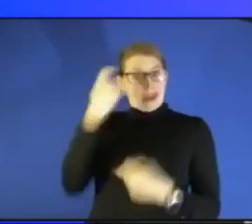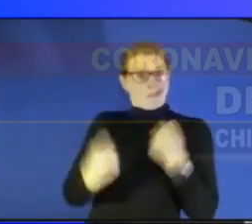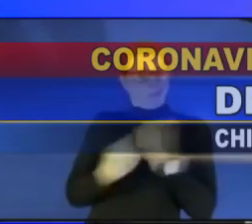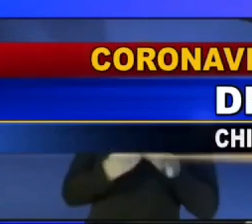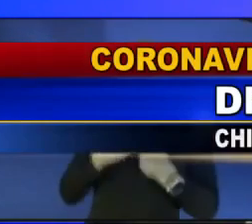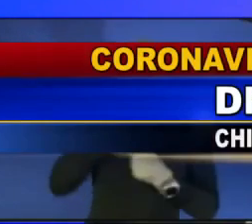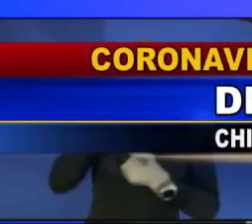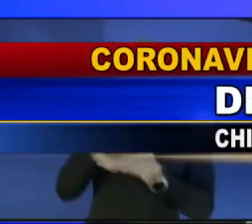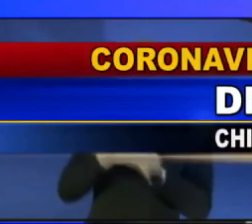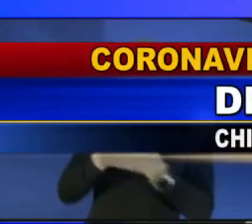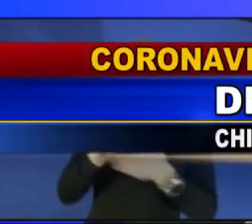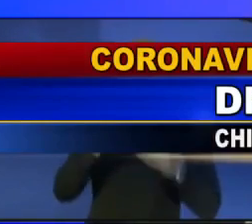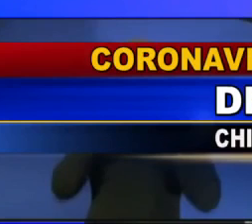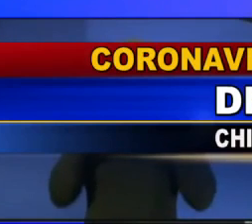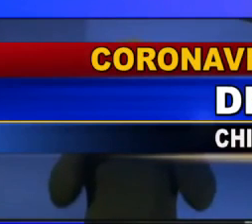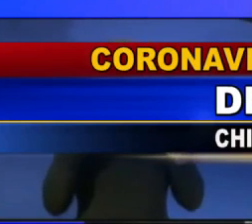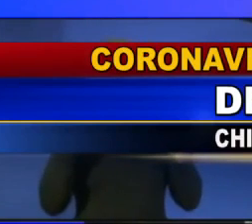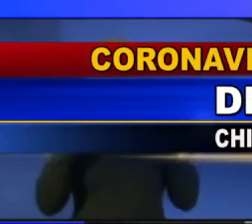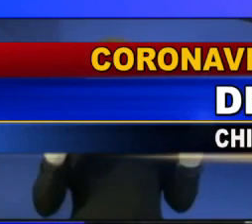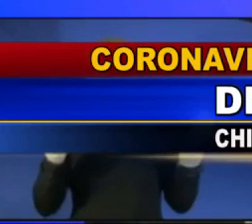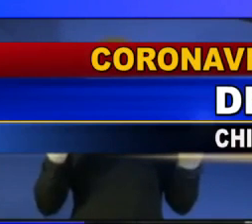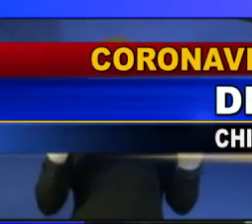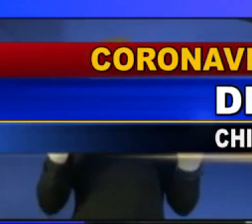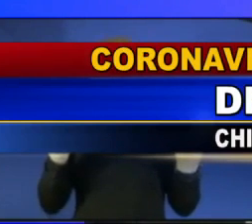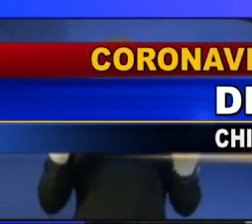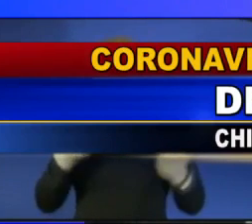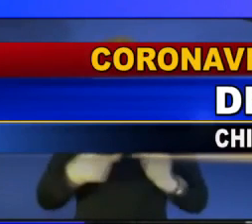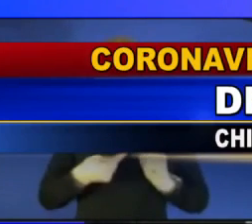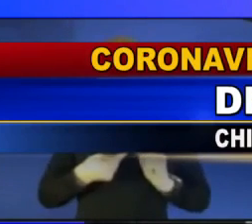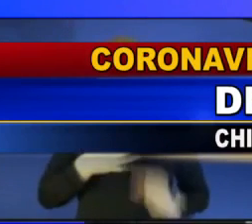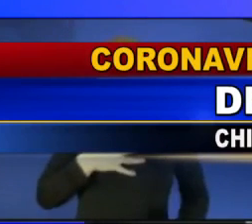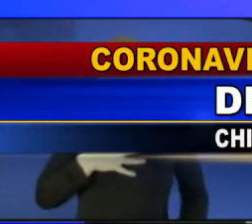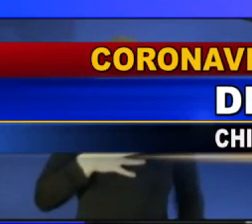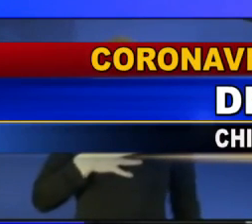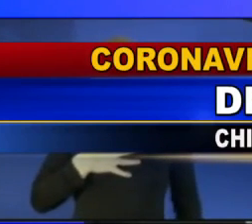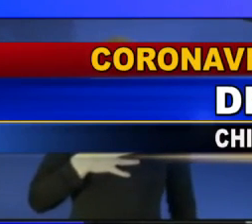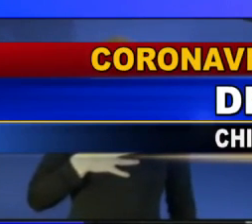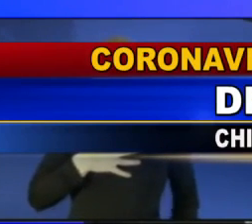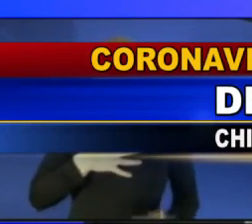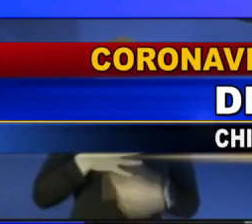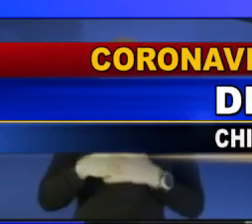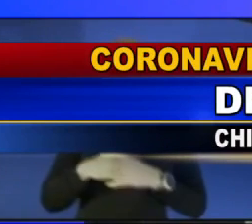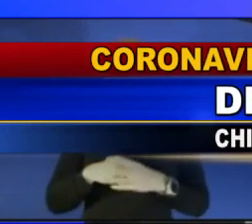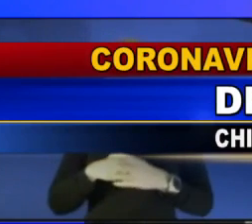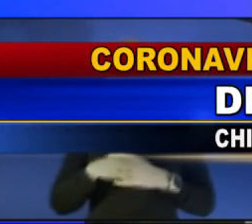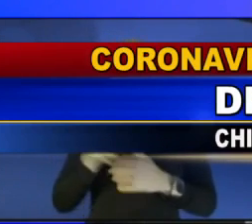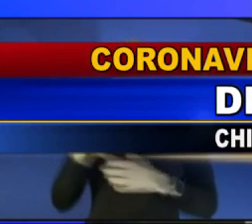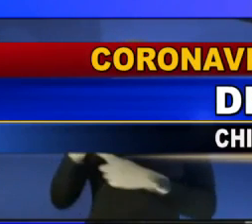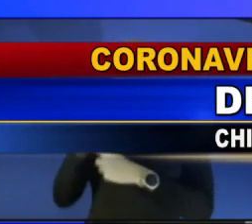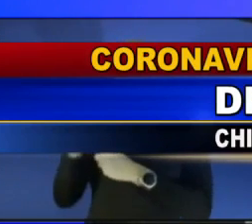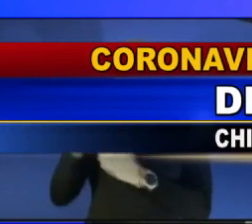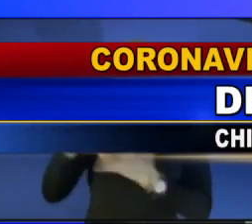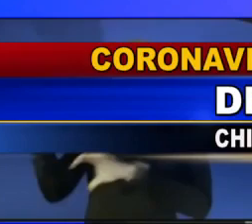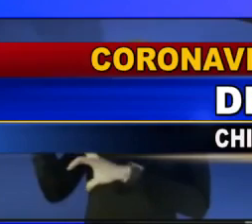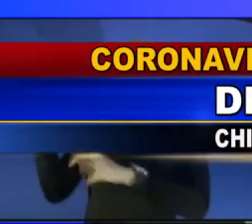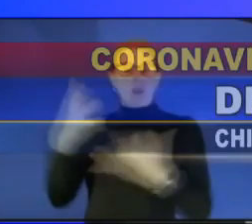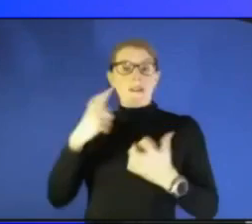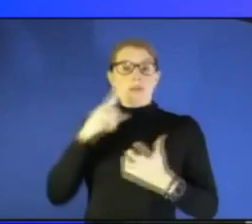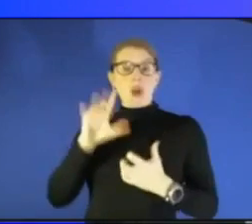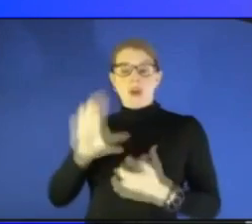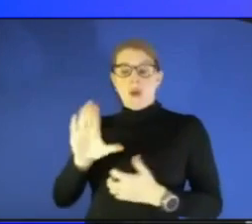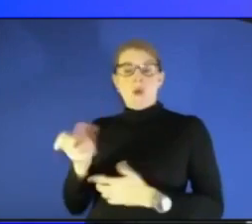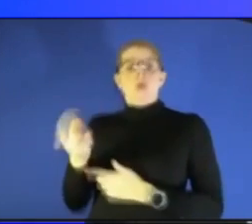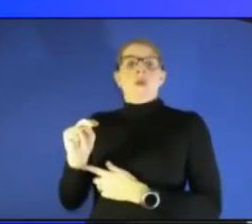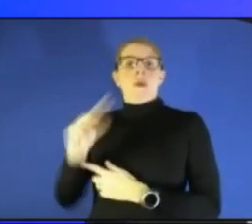It just hurts because people want to mismangle or mangle the data for their own political